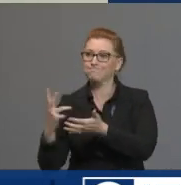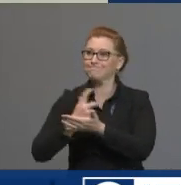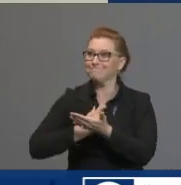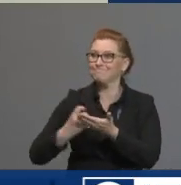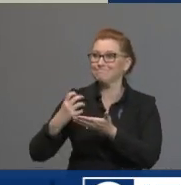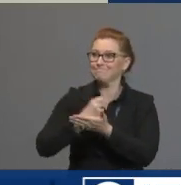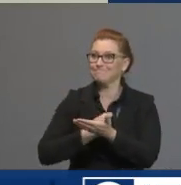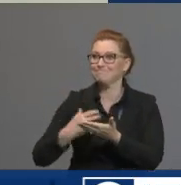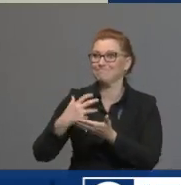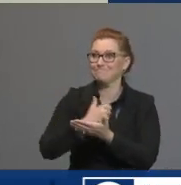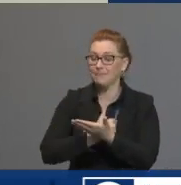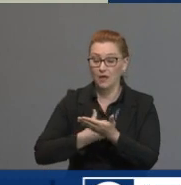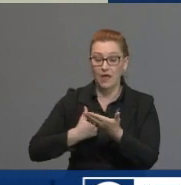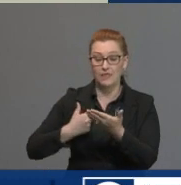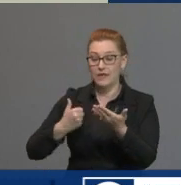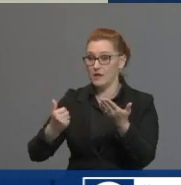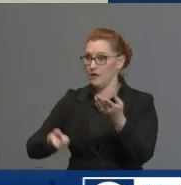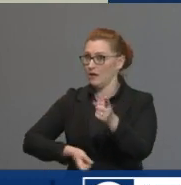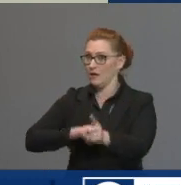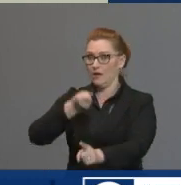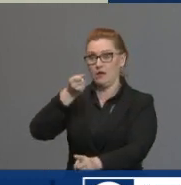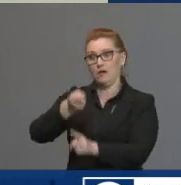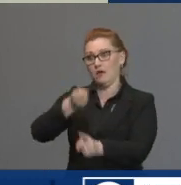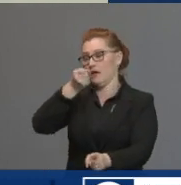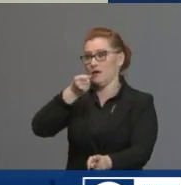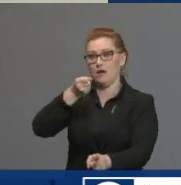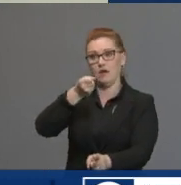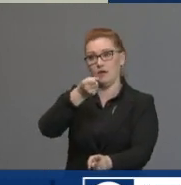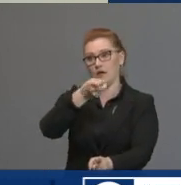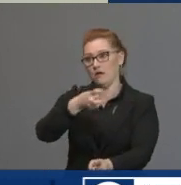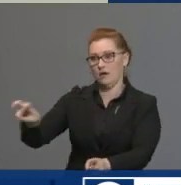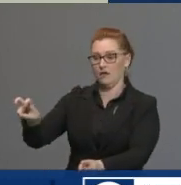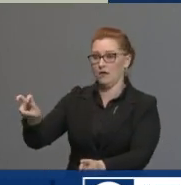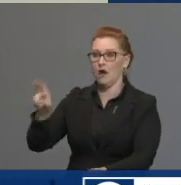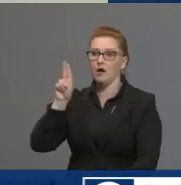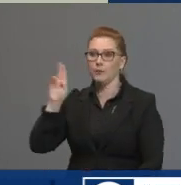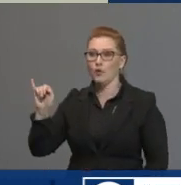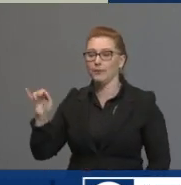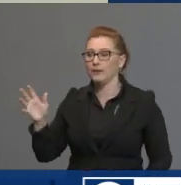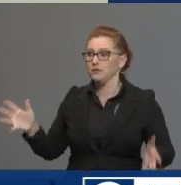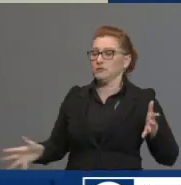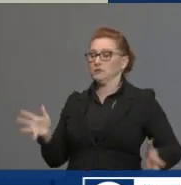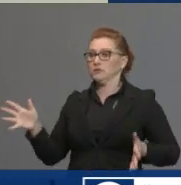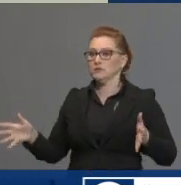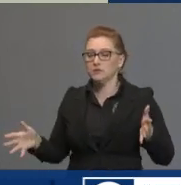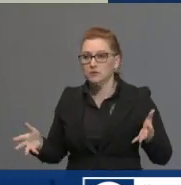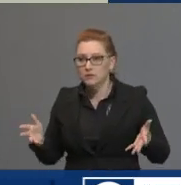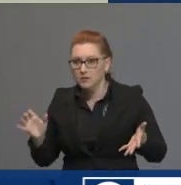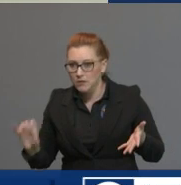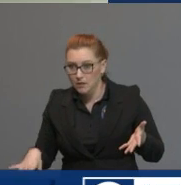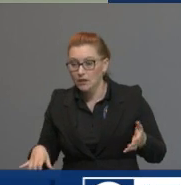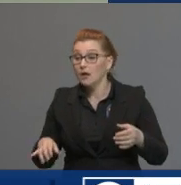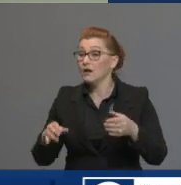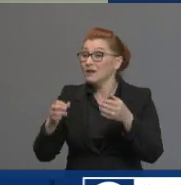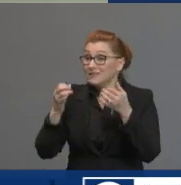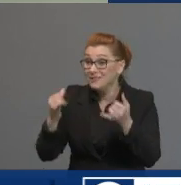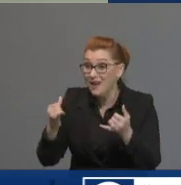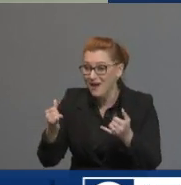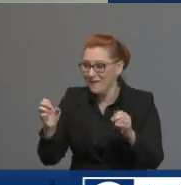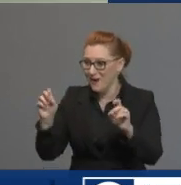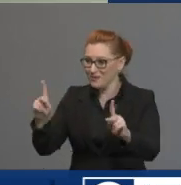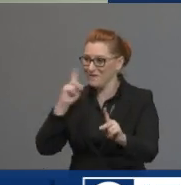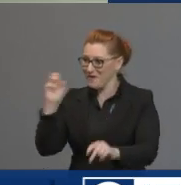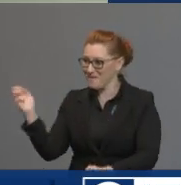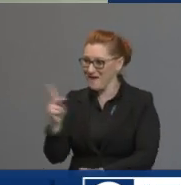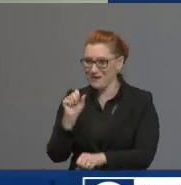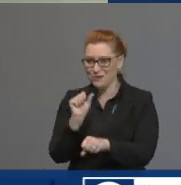earning level and were then displaced and put on the unemployment line. And now the opportunity is for people to